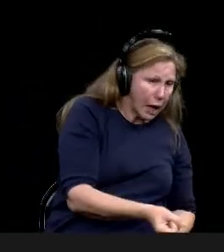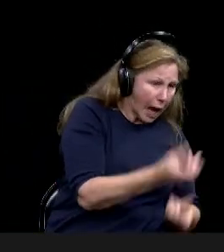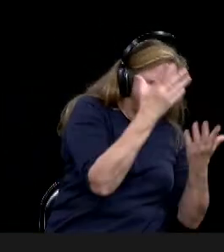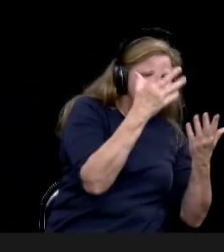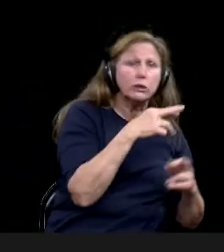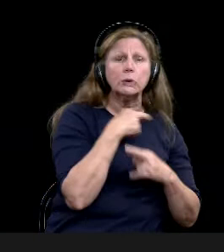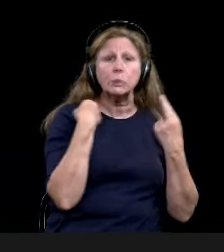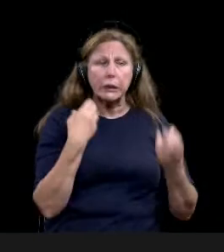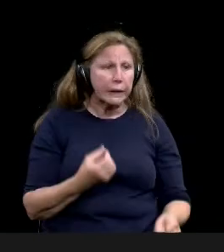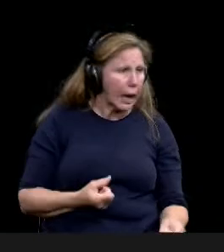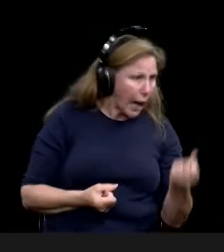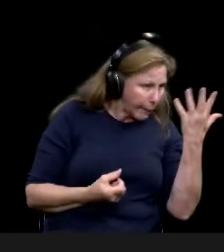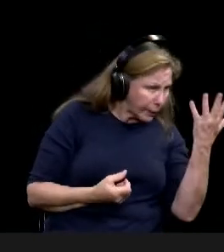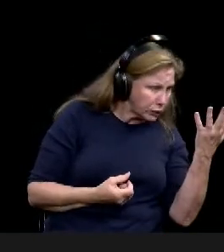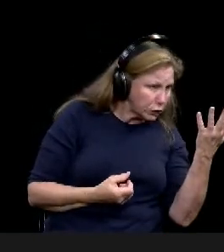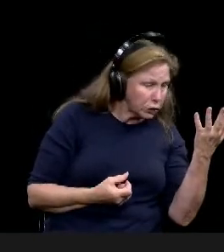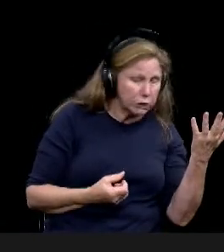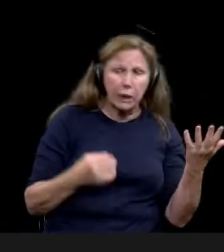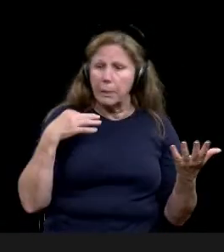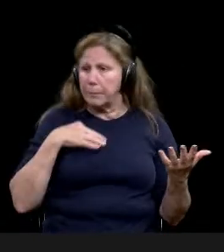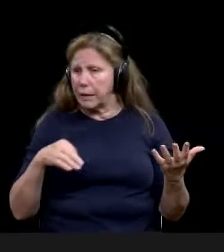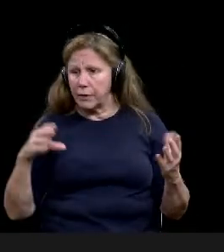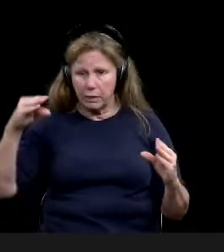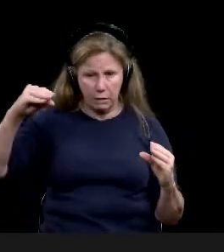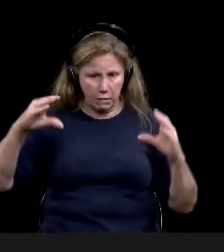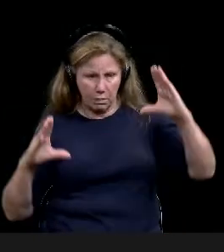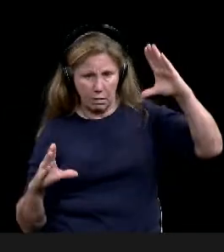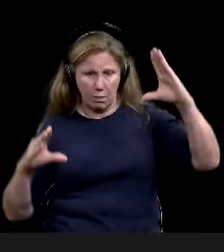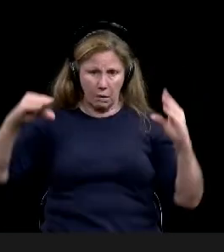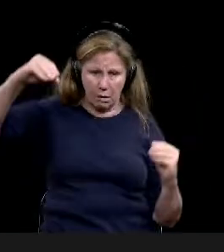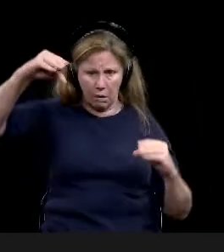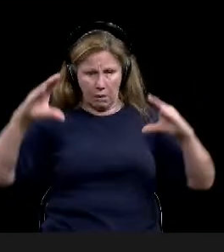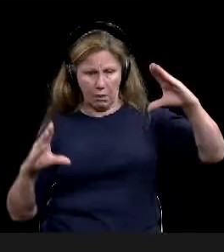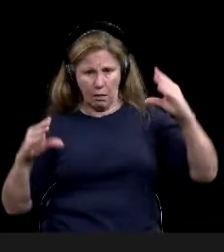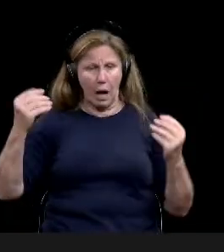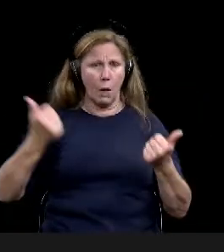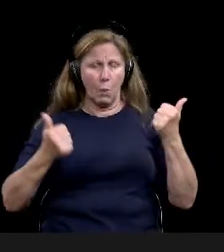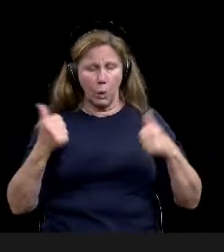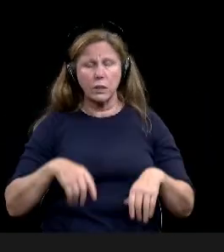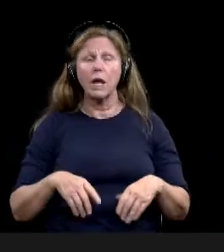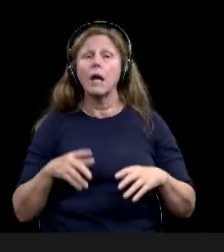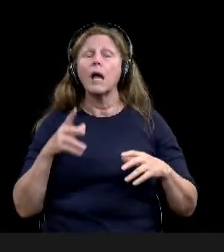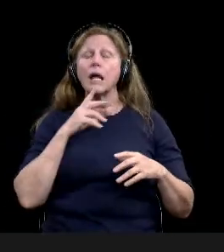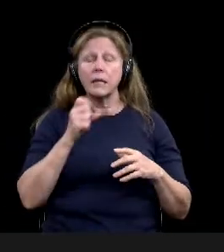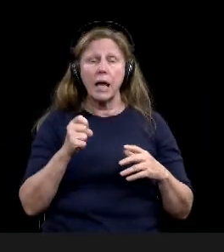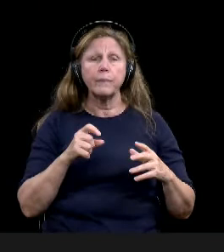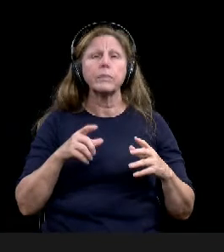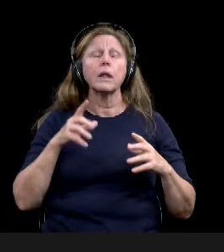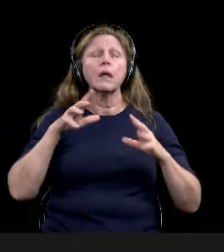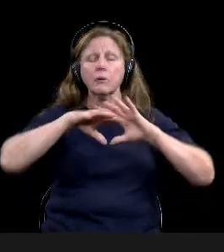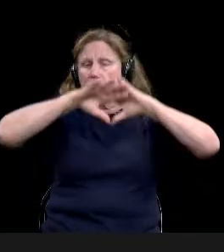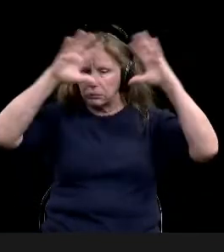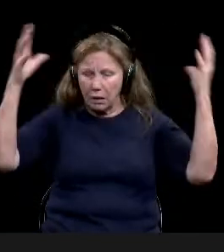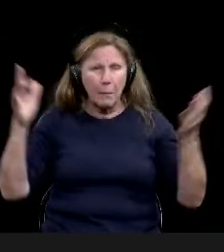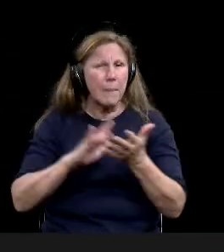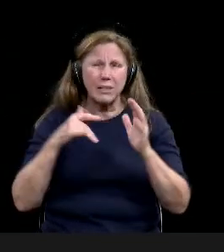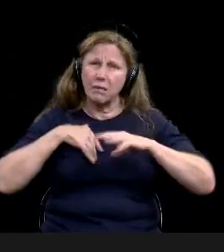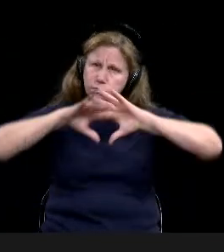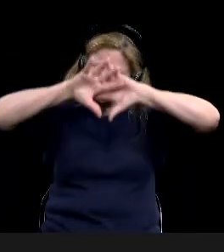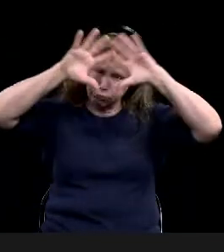group of individuals and physicians, but there is a resoundingly positive response